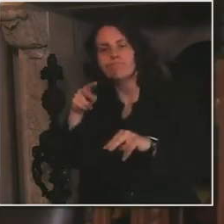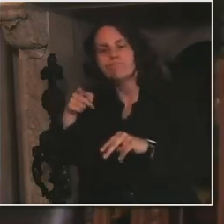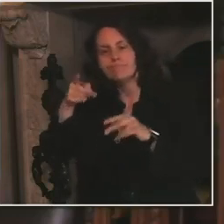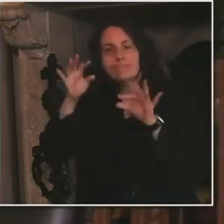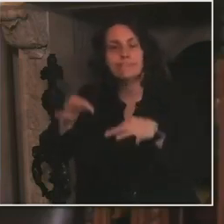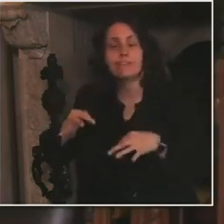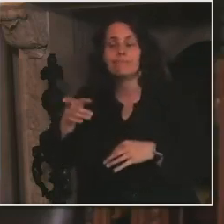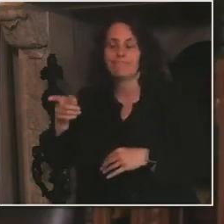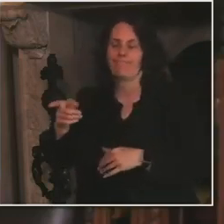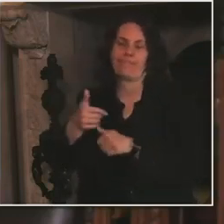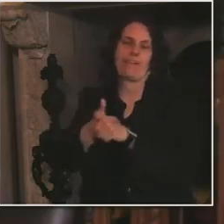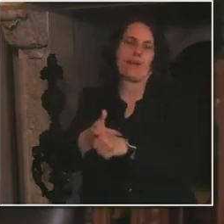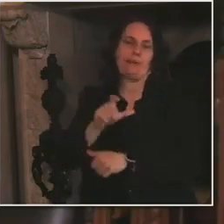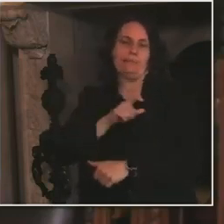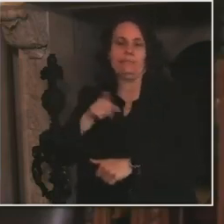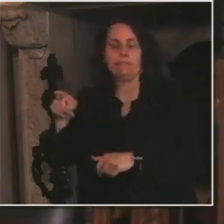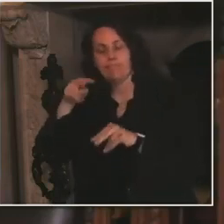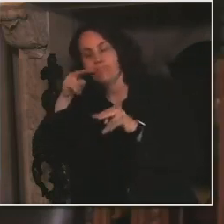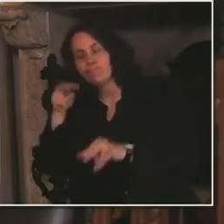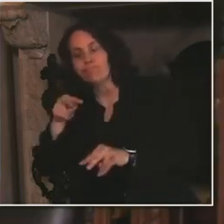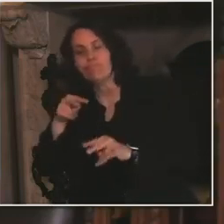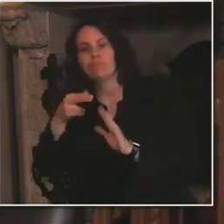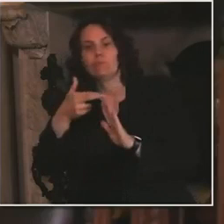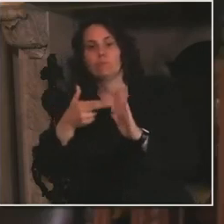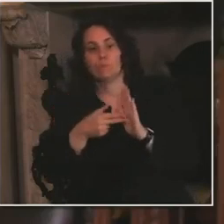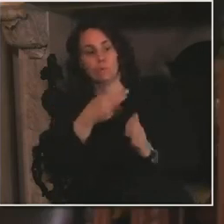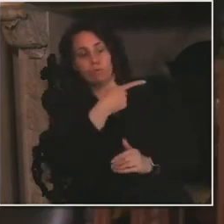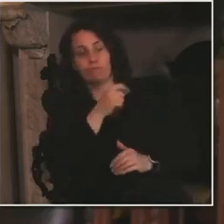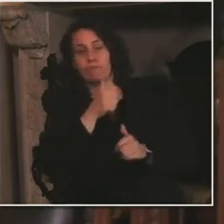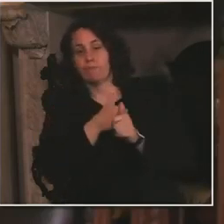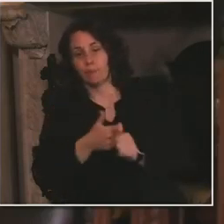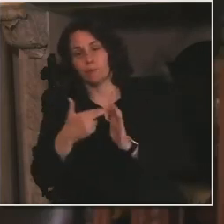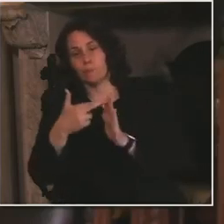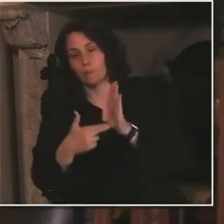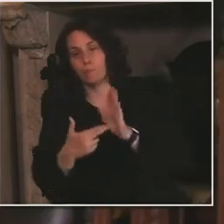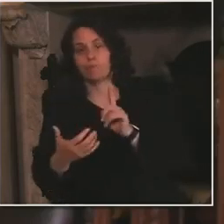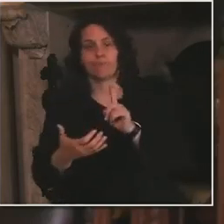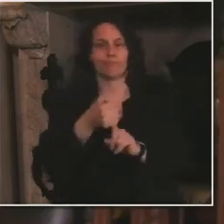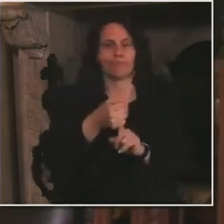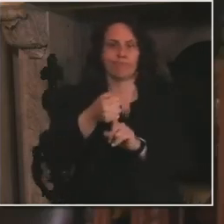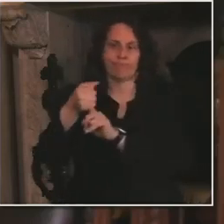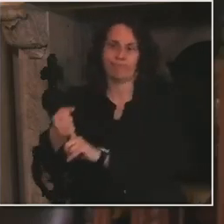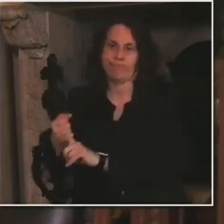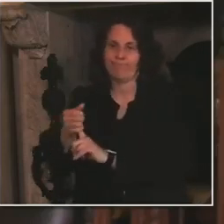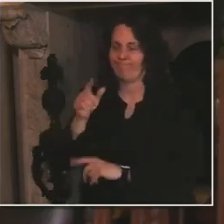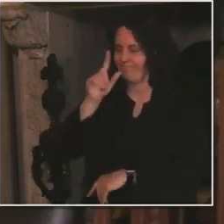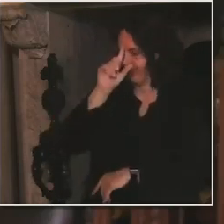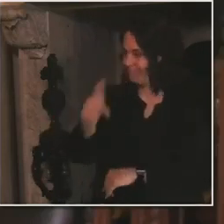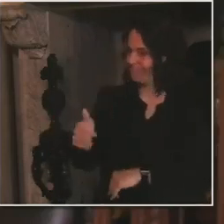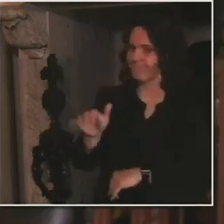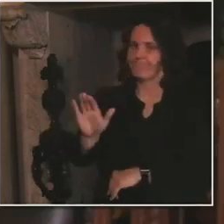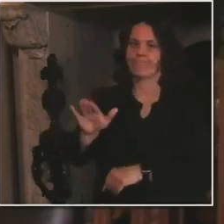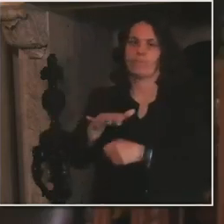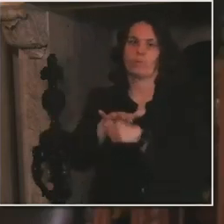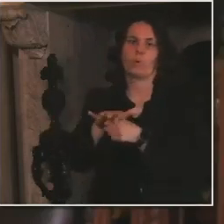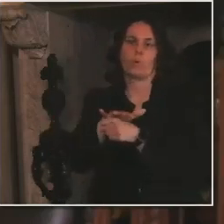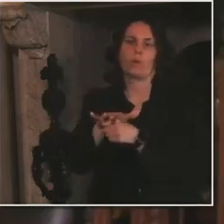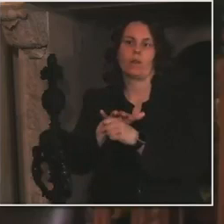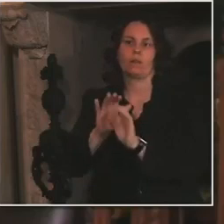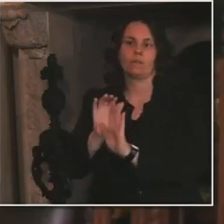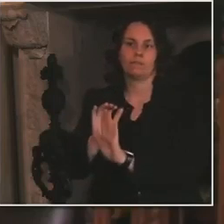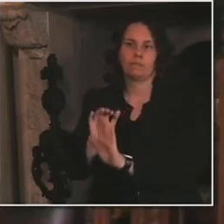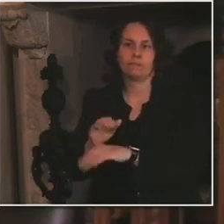somebody is arrested or ticketed, then it's up to the local district attorney to exercise their prosecutorial discretion on